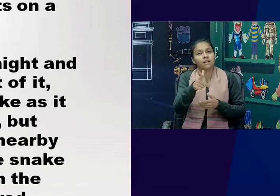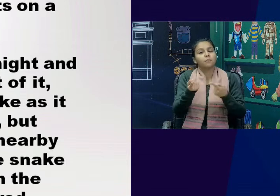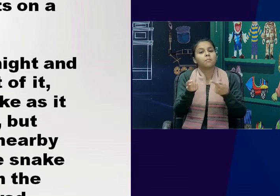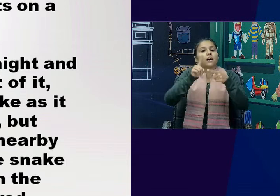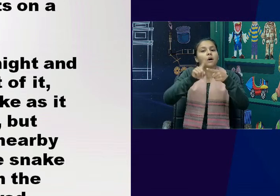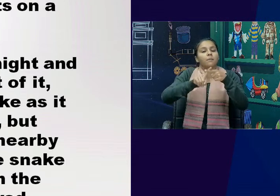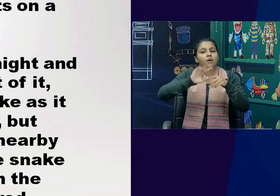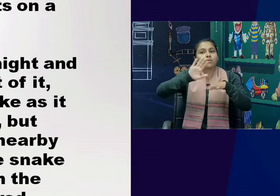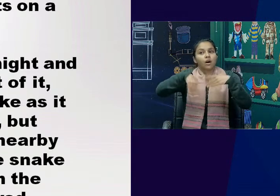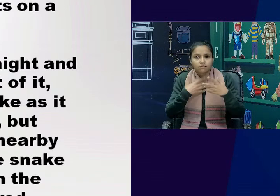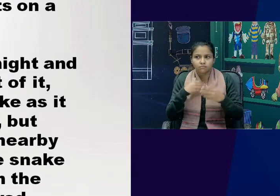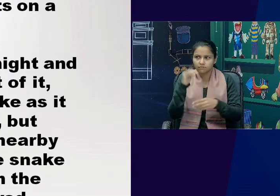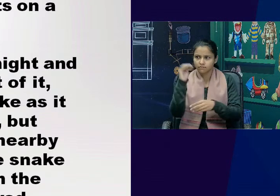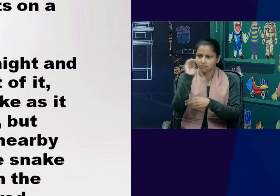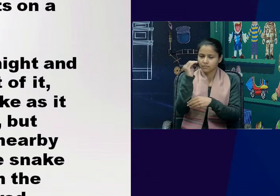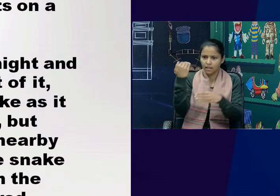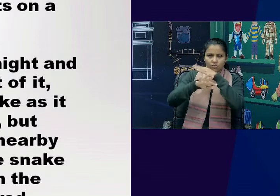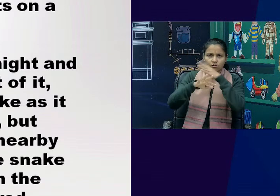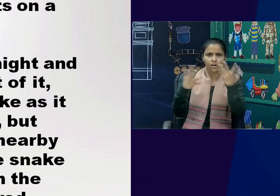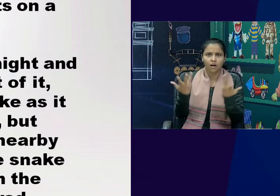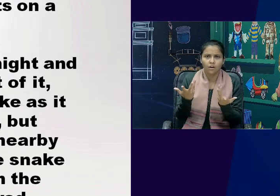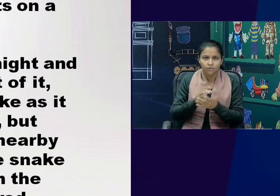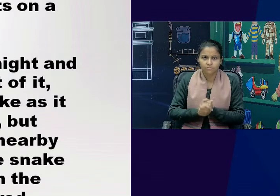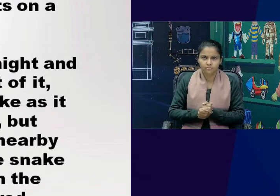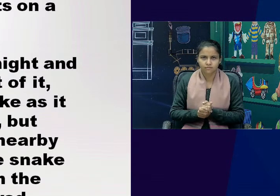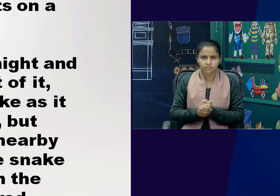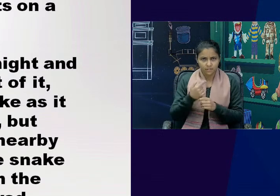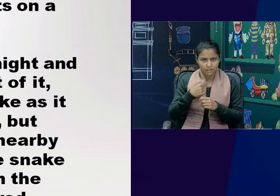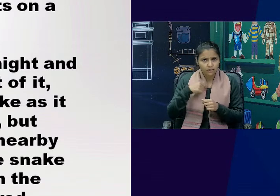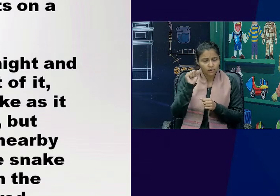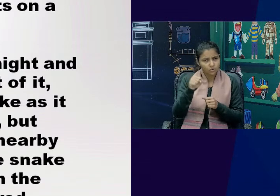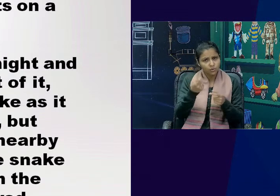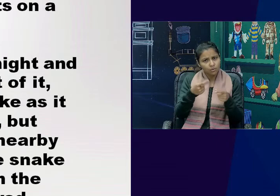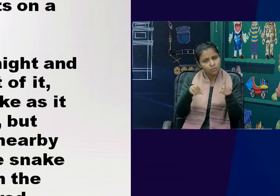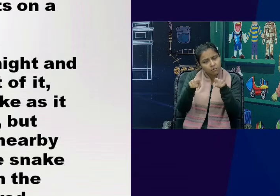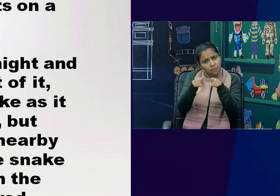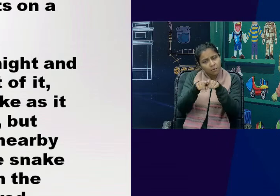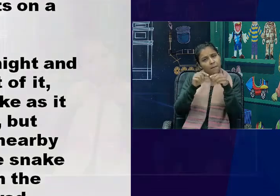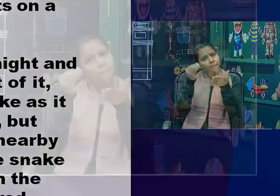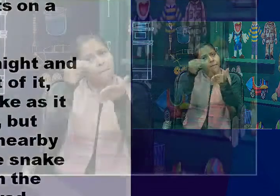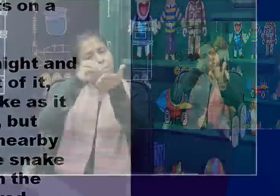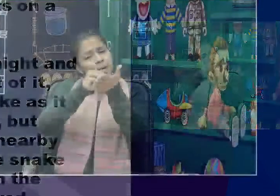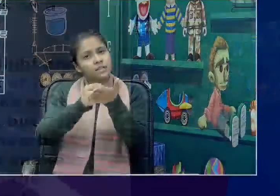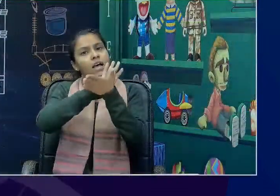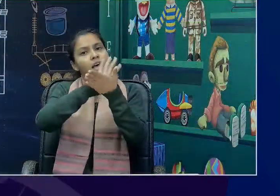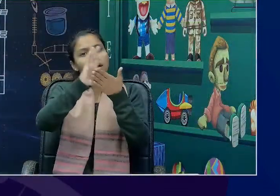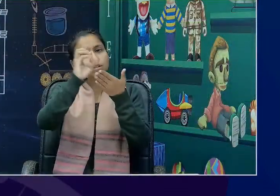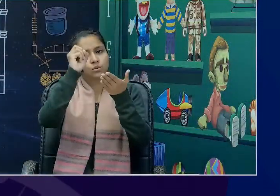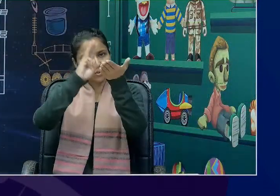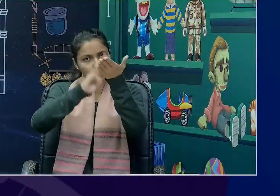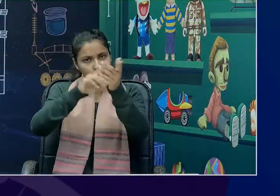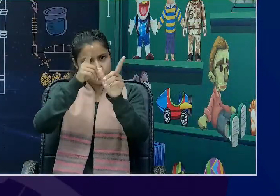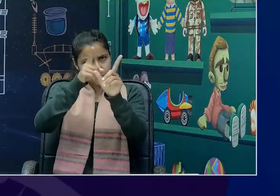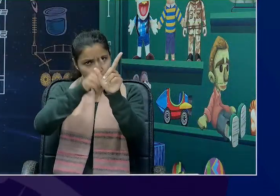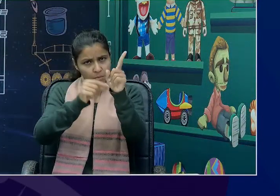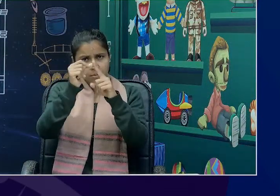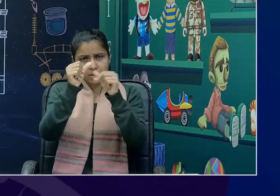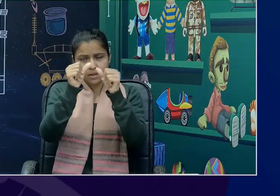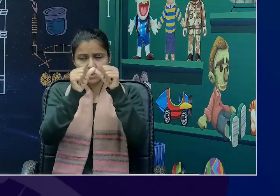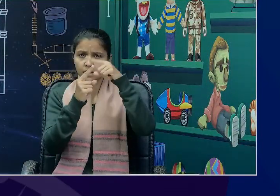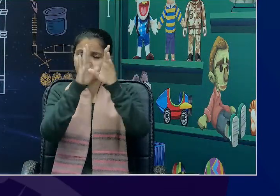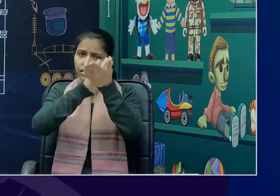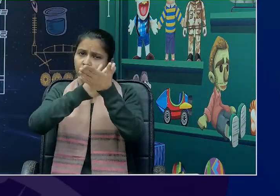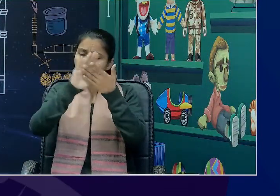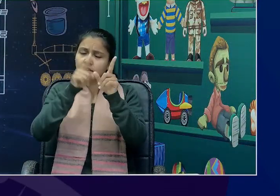he encountered the snake. Okay, so sir, you have mentioned that about the homeopathic doctor. So we want to know that in